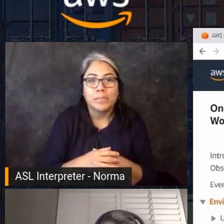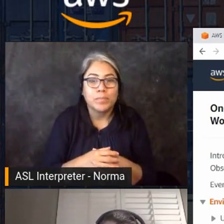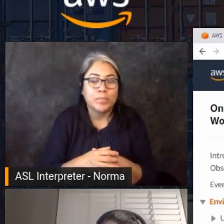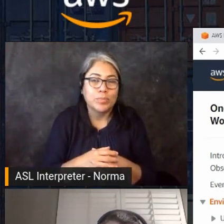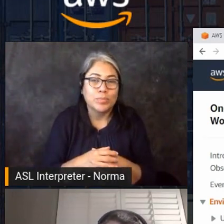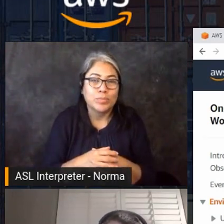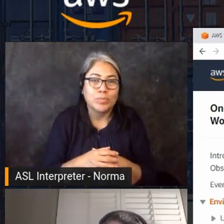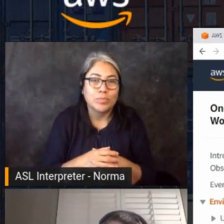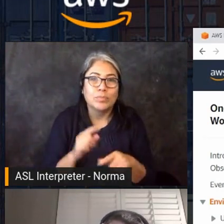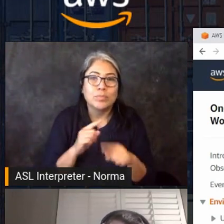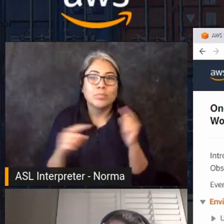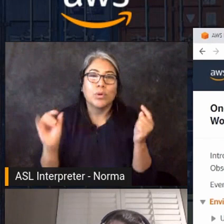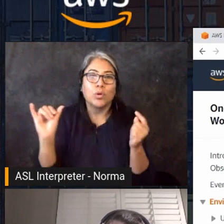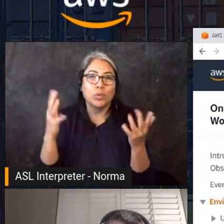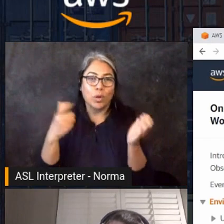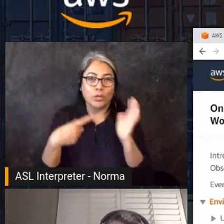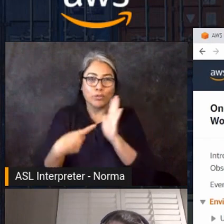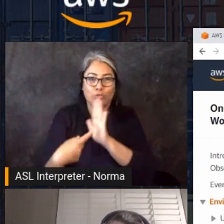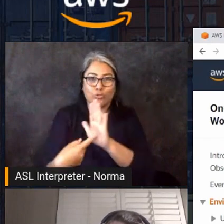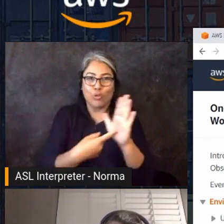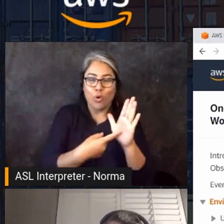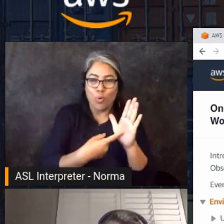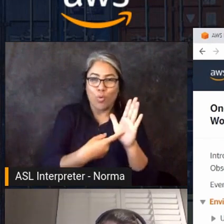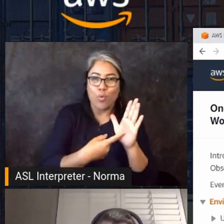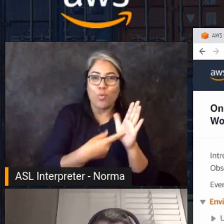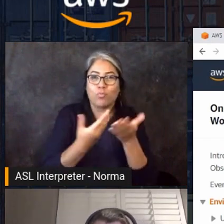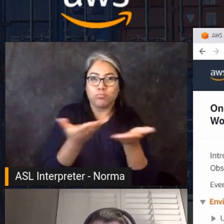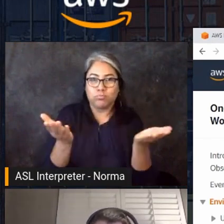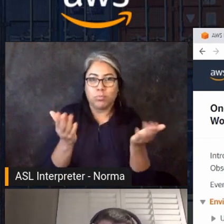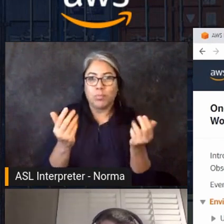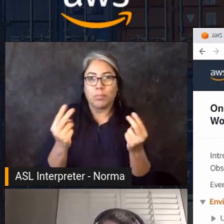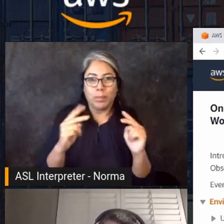website. And if you are interested, this is a workshop that you